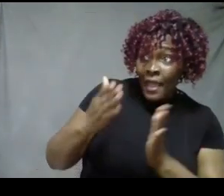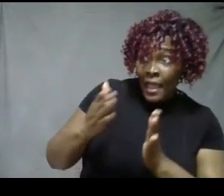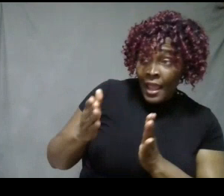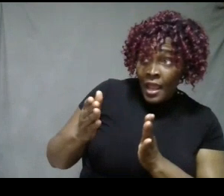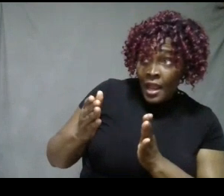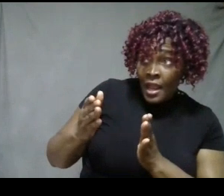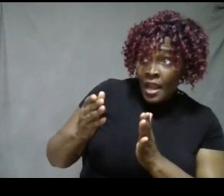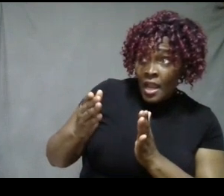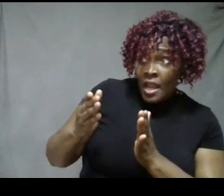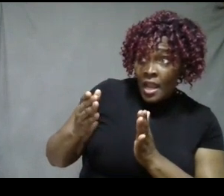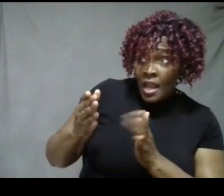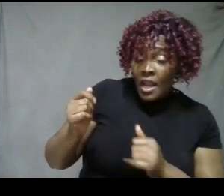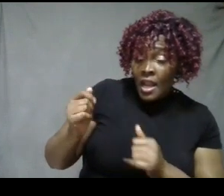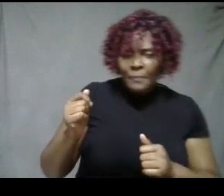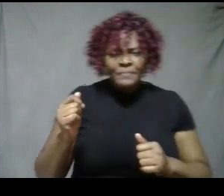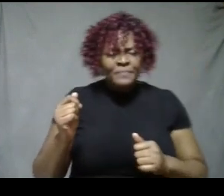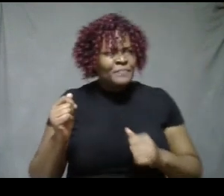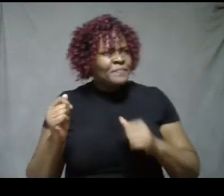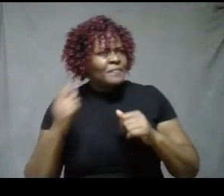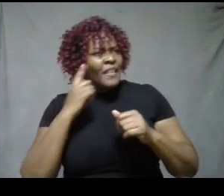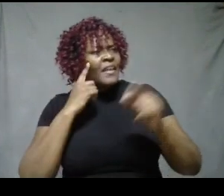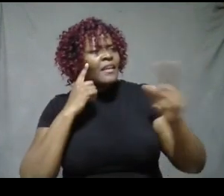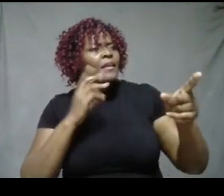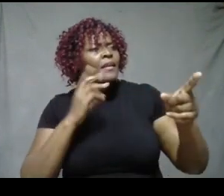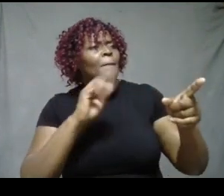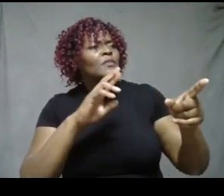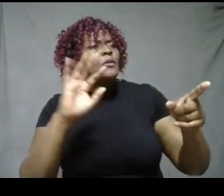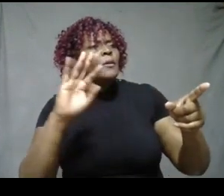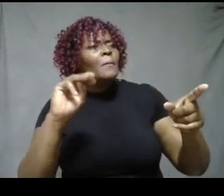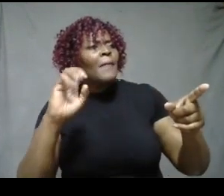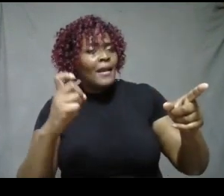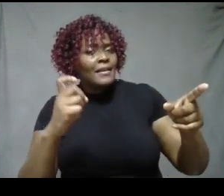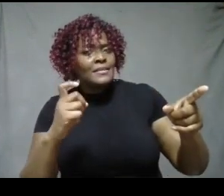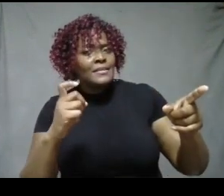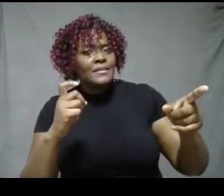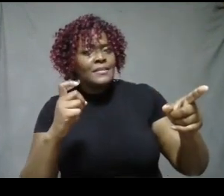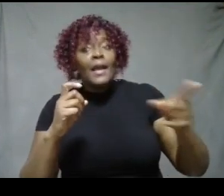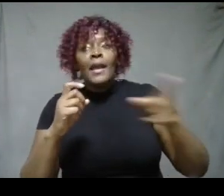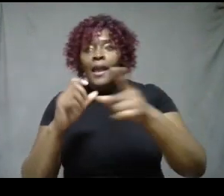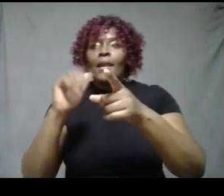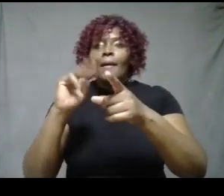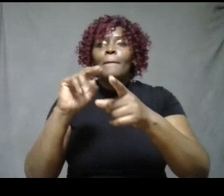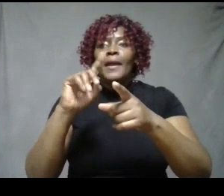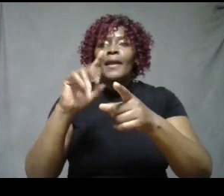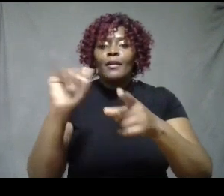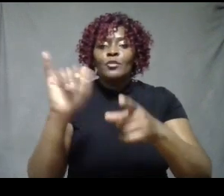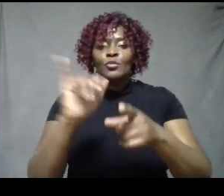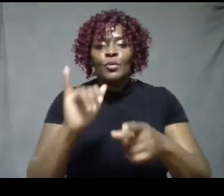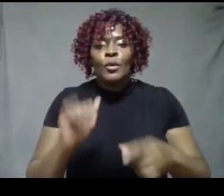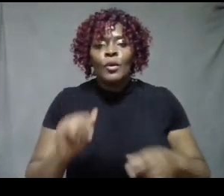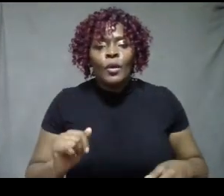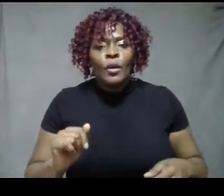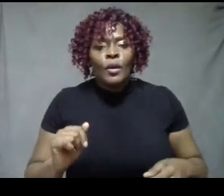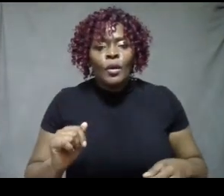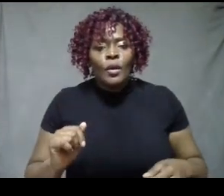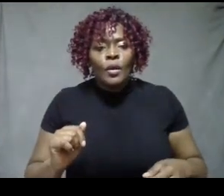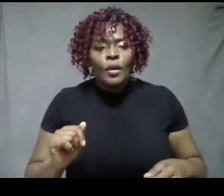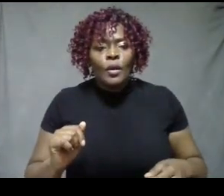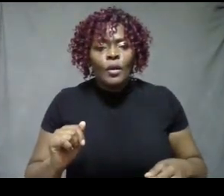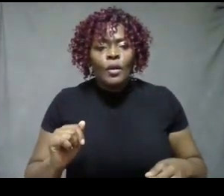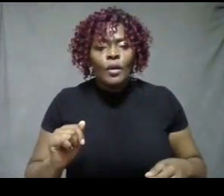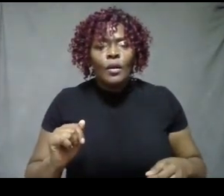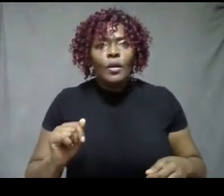believe that would be Mr. Max. Amanda's coming up. We do have Amanda as well. The question, Vice